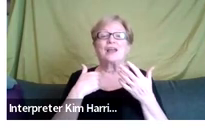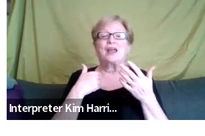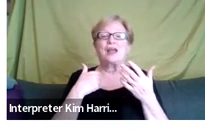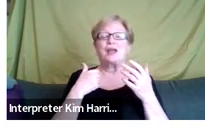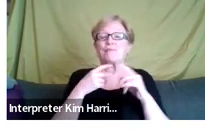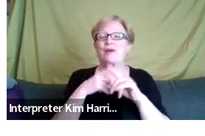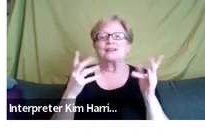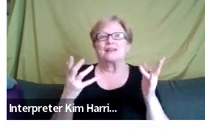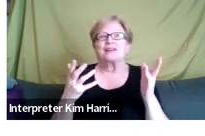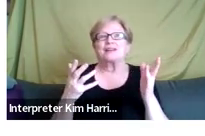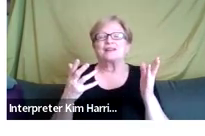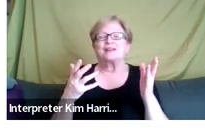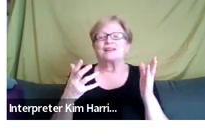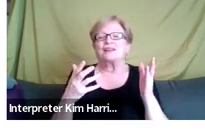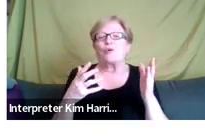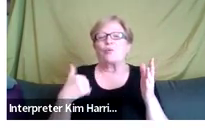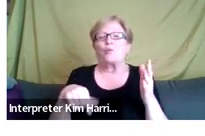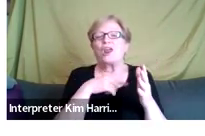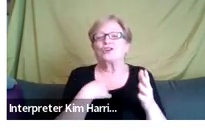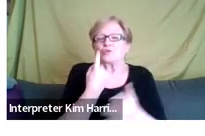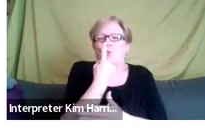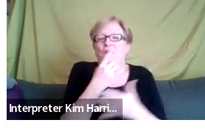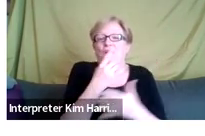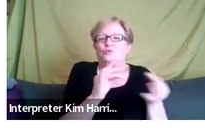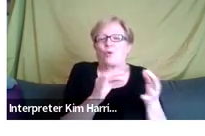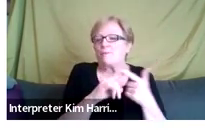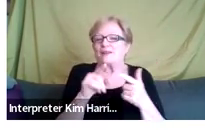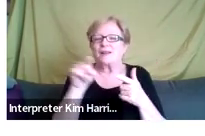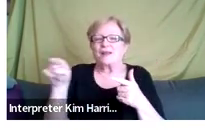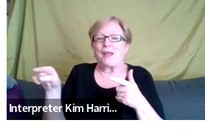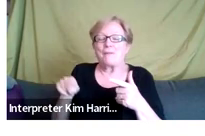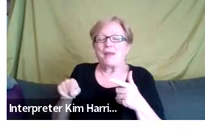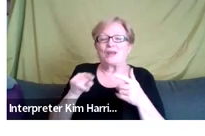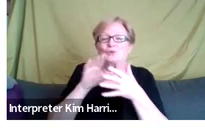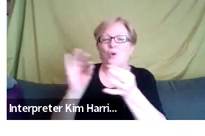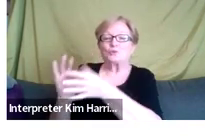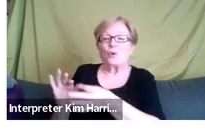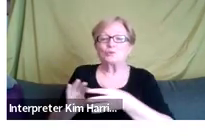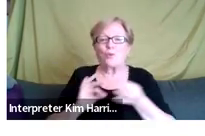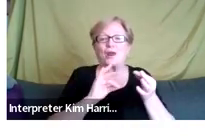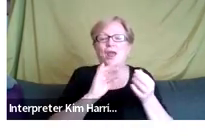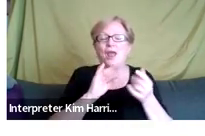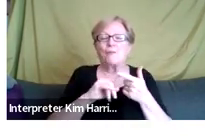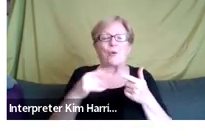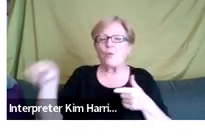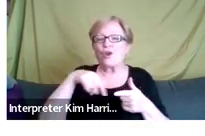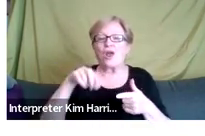just everyone's story, because we're showing that we're not going to allow,